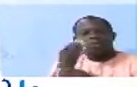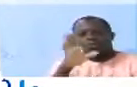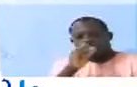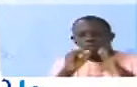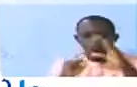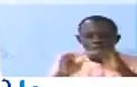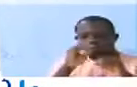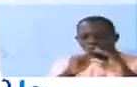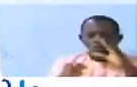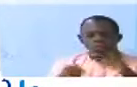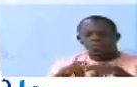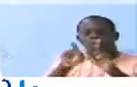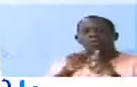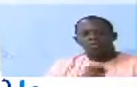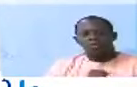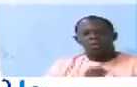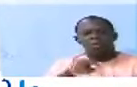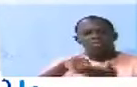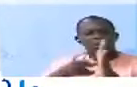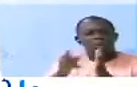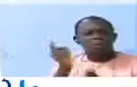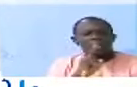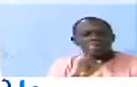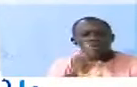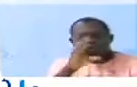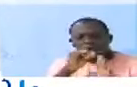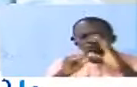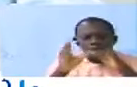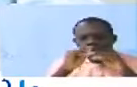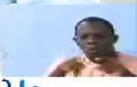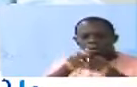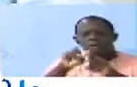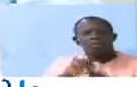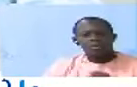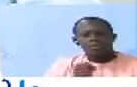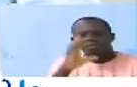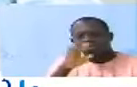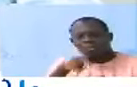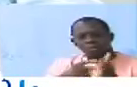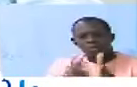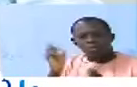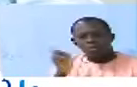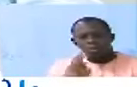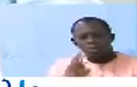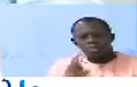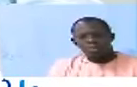What do you mean by talking by themselves? No, koko muno di kafu koi kumasa de kadiangu ifanve.